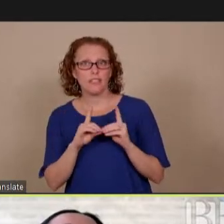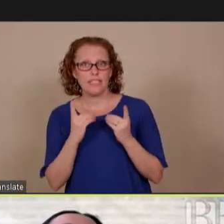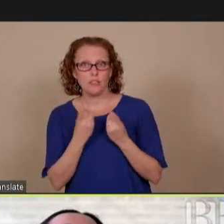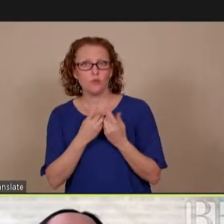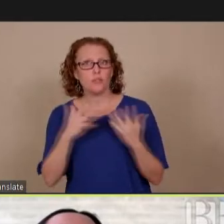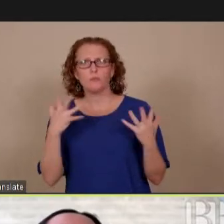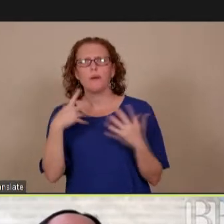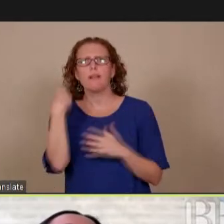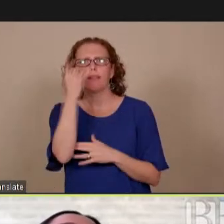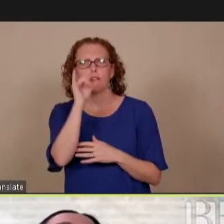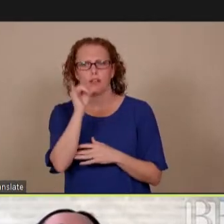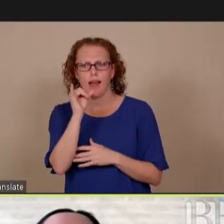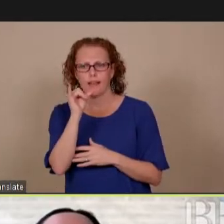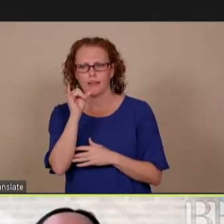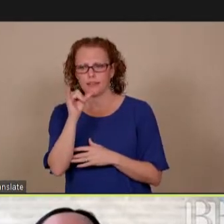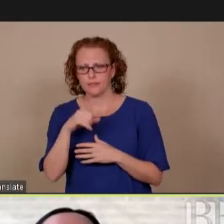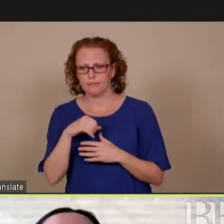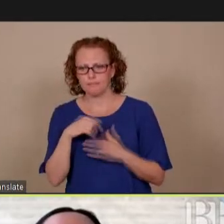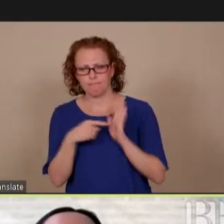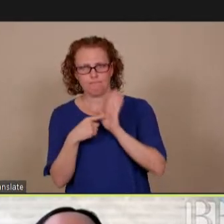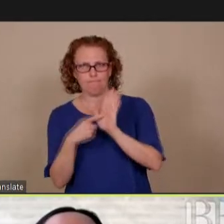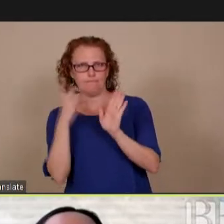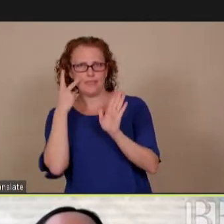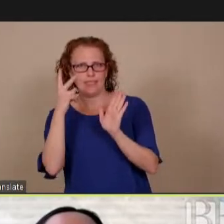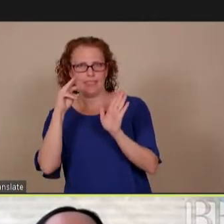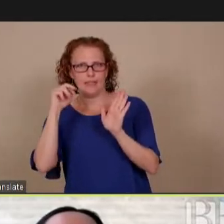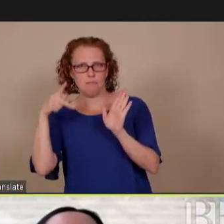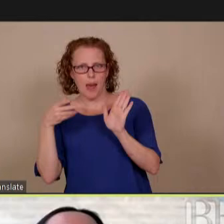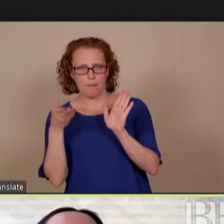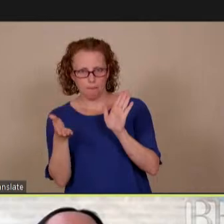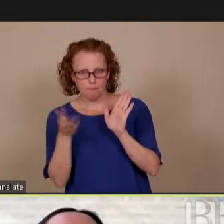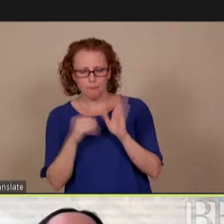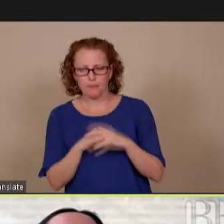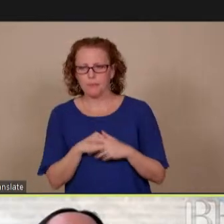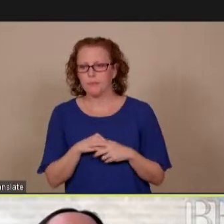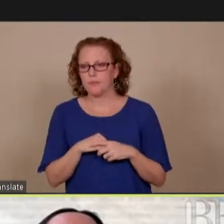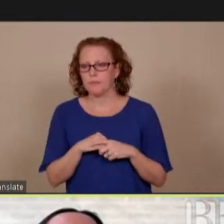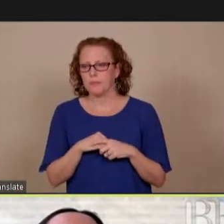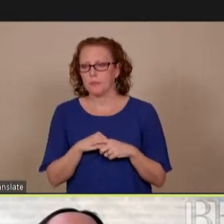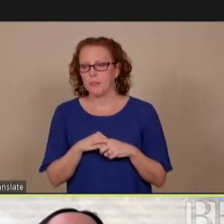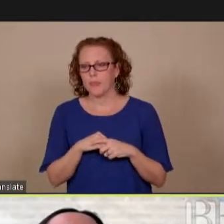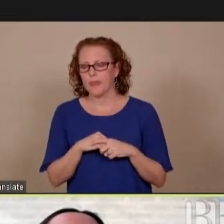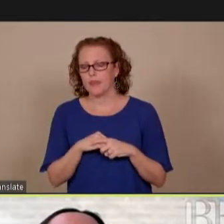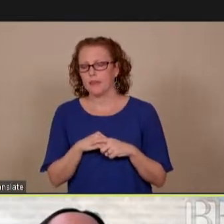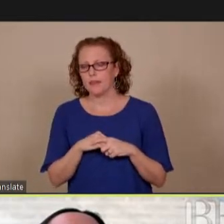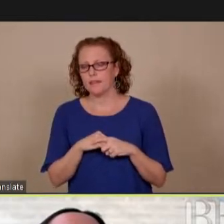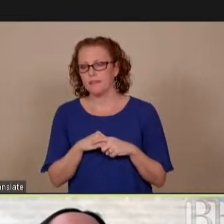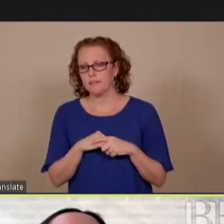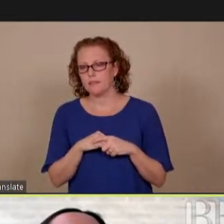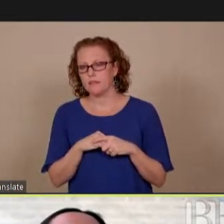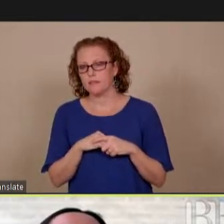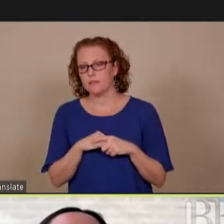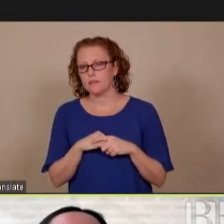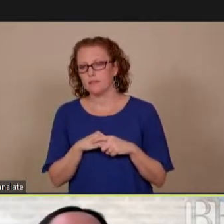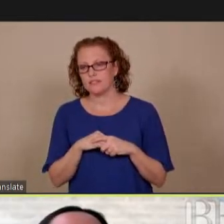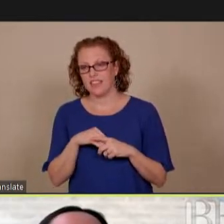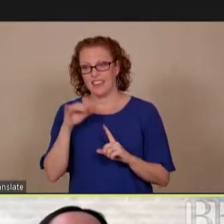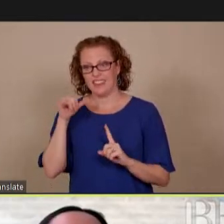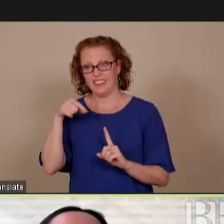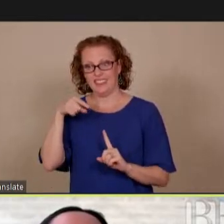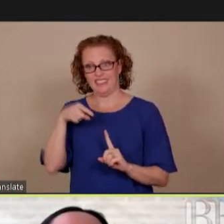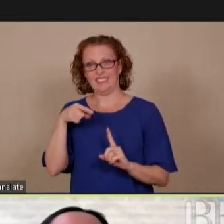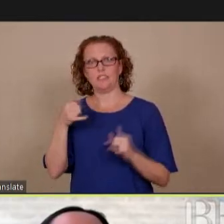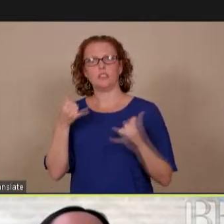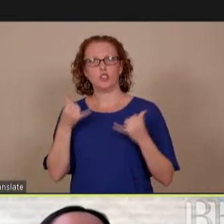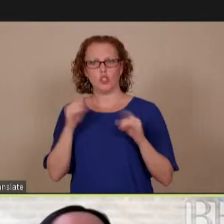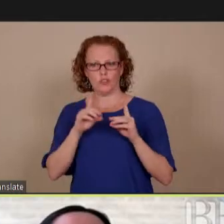and then we can talk about how that'll change with the map options. So in front of you, you have the current 6 districts.